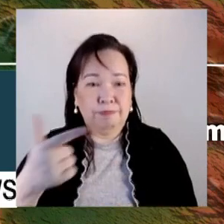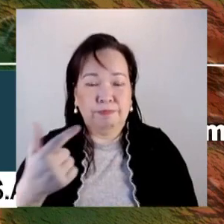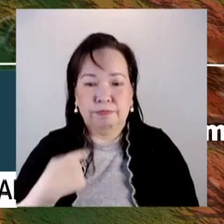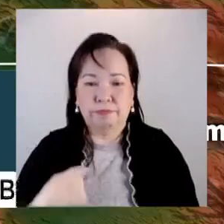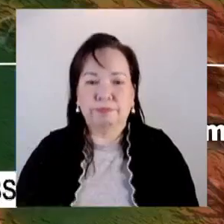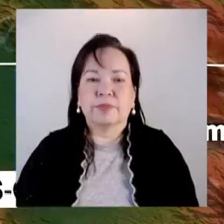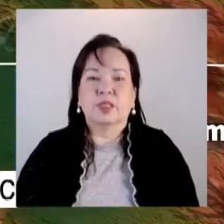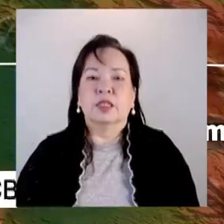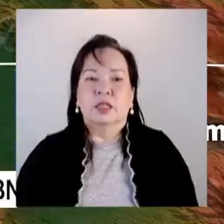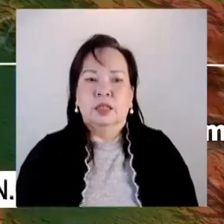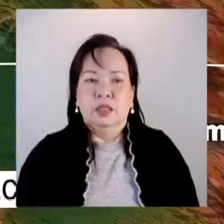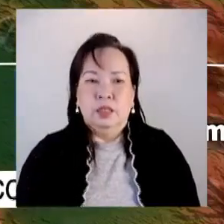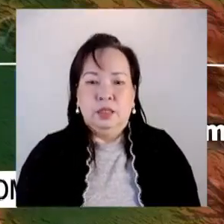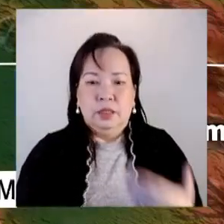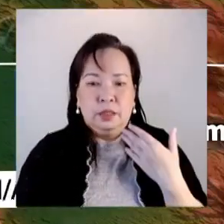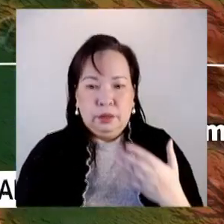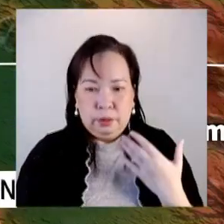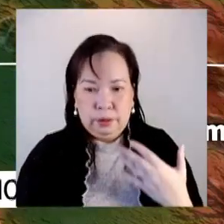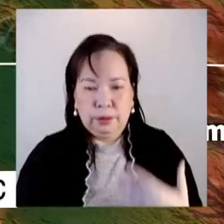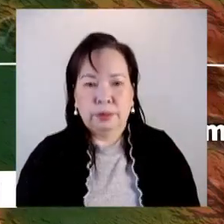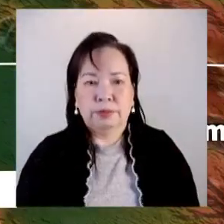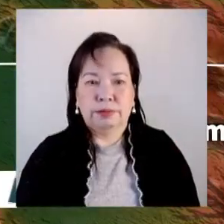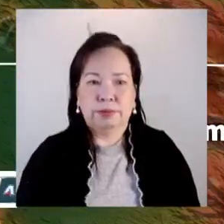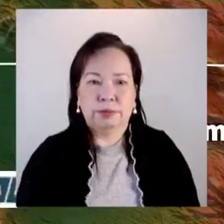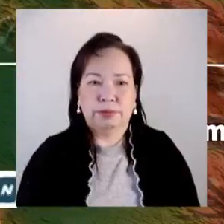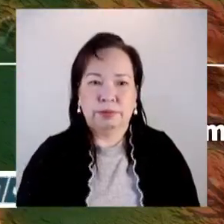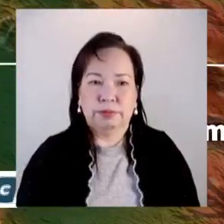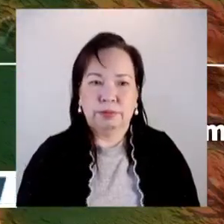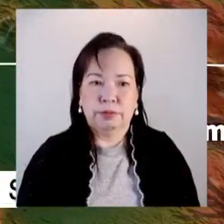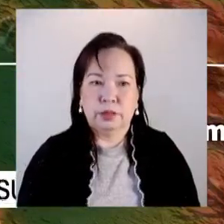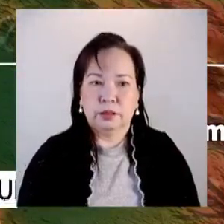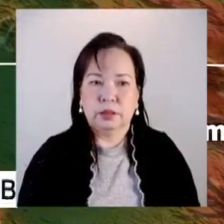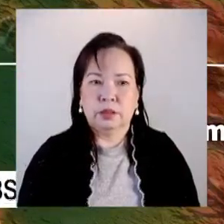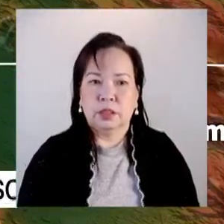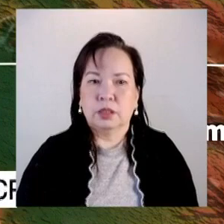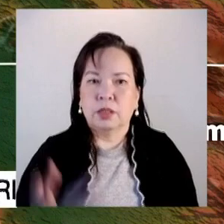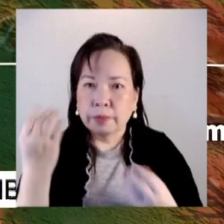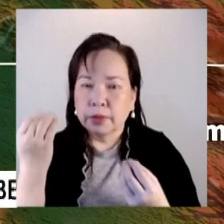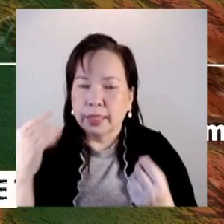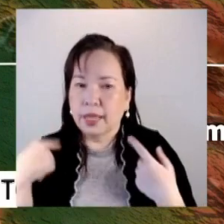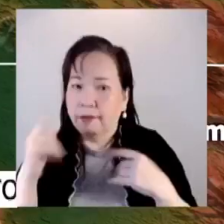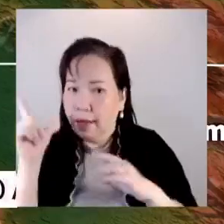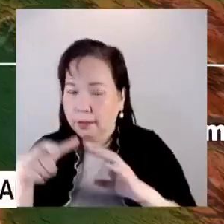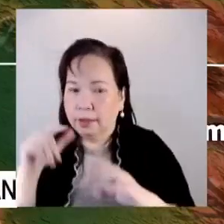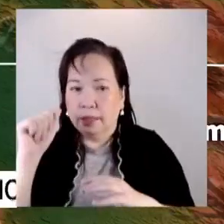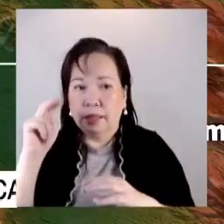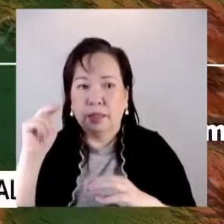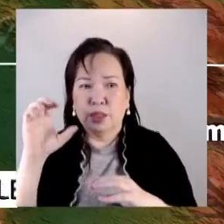Lynn. Obviously, this is still a developing story, so stay tuned to ANC for more details on the deaths of